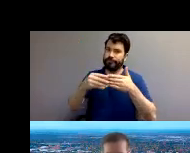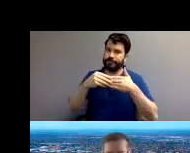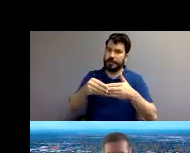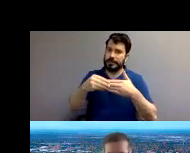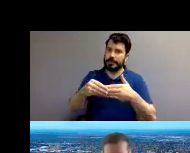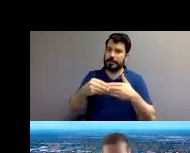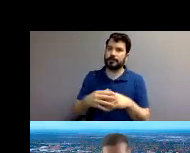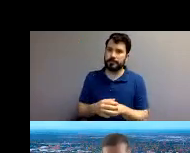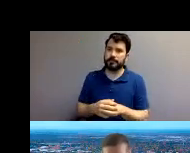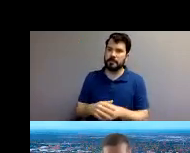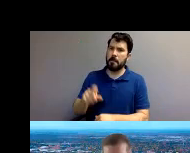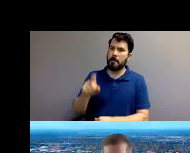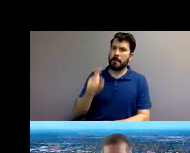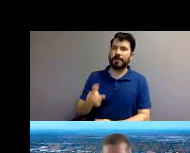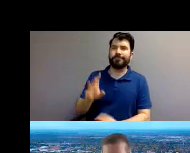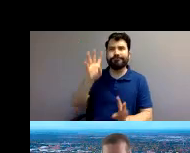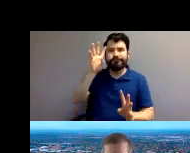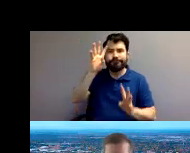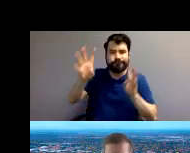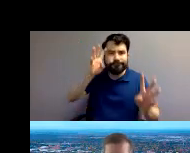We need to be creative, and we need to